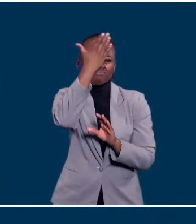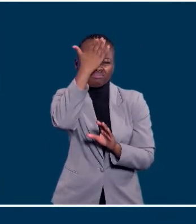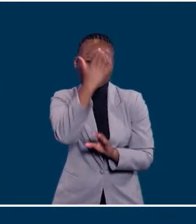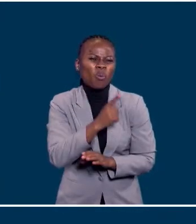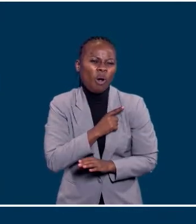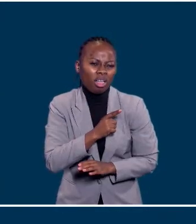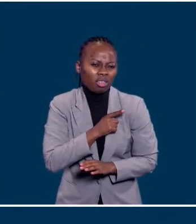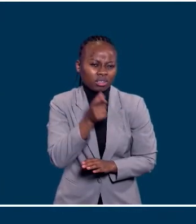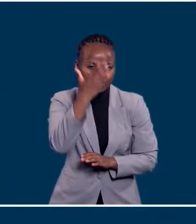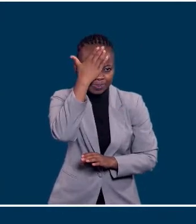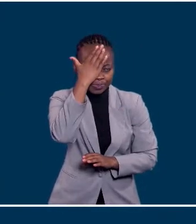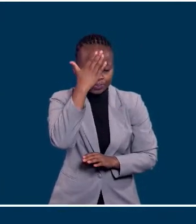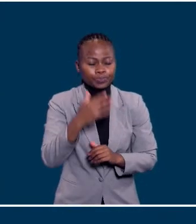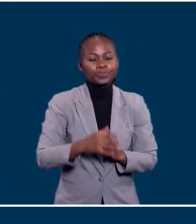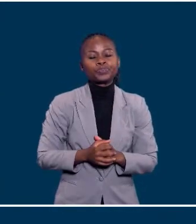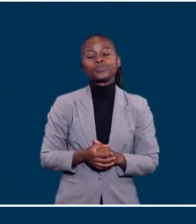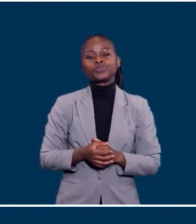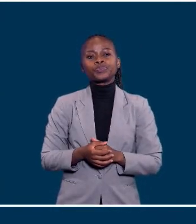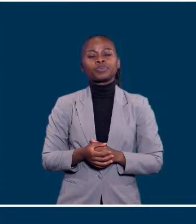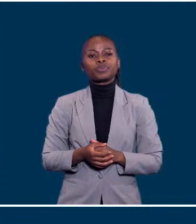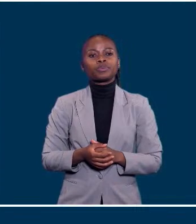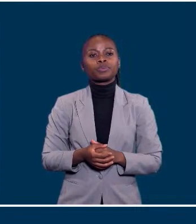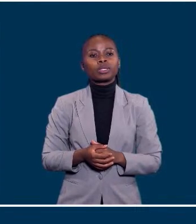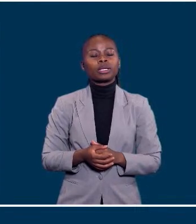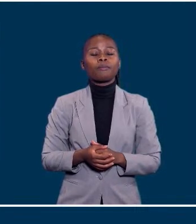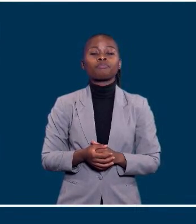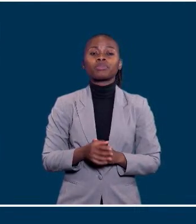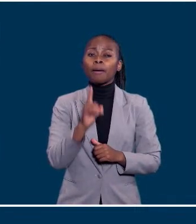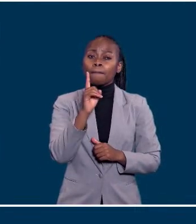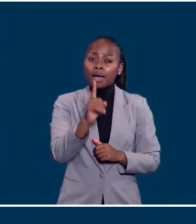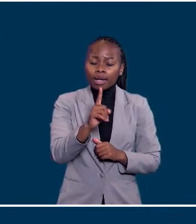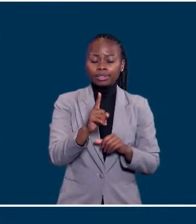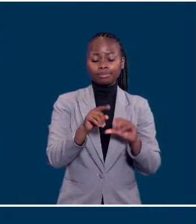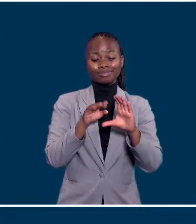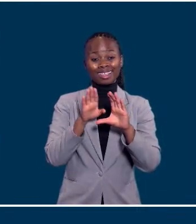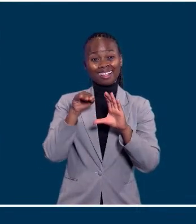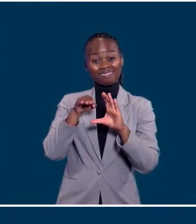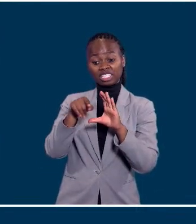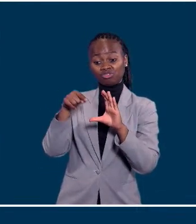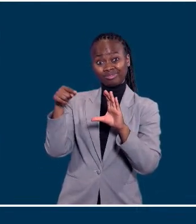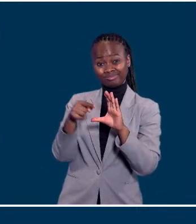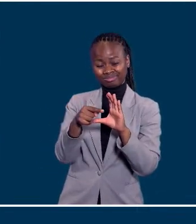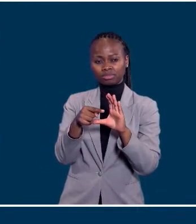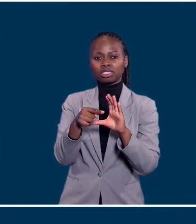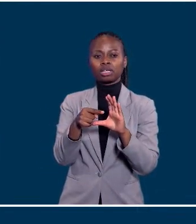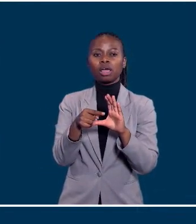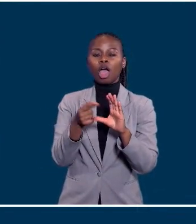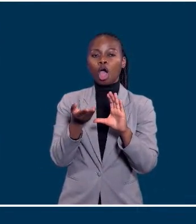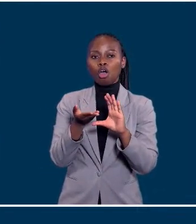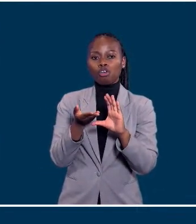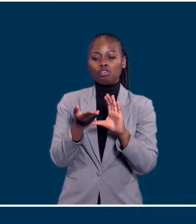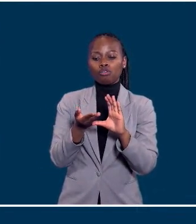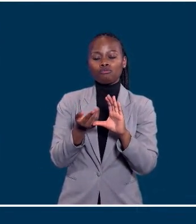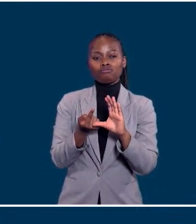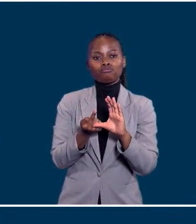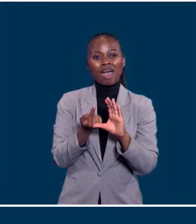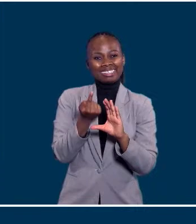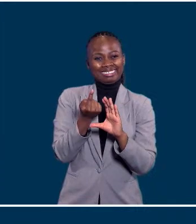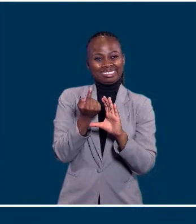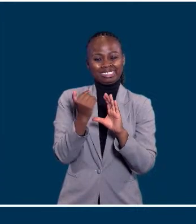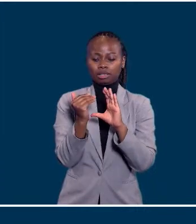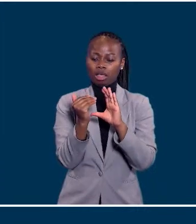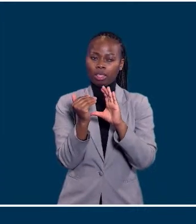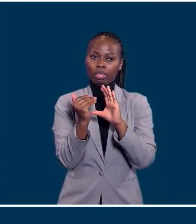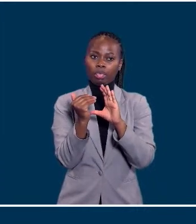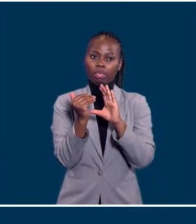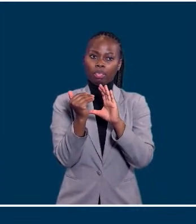So with inflation expectations rising around the world and the possibility